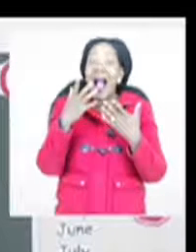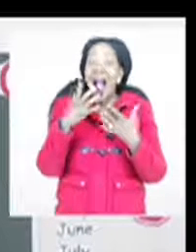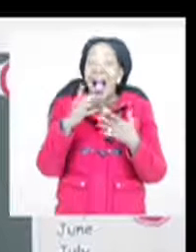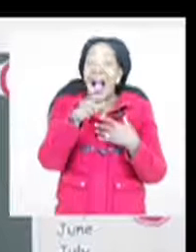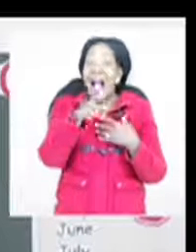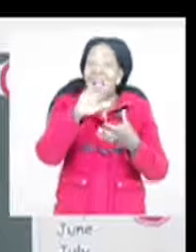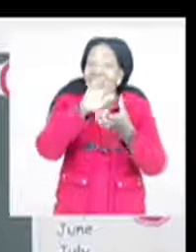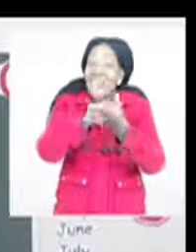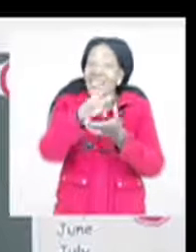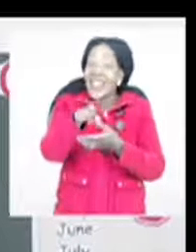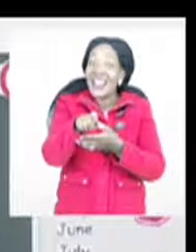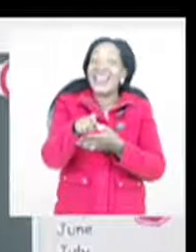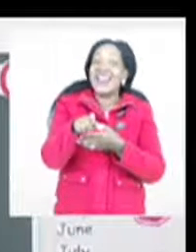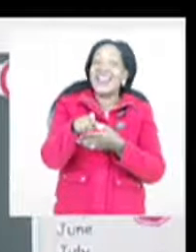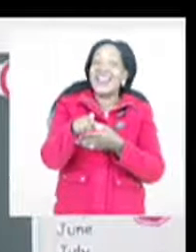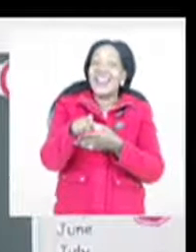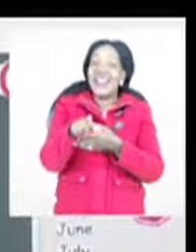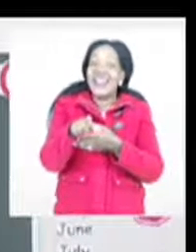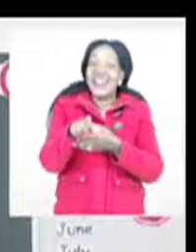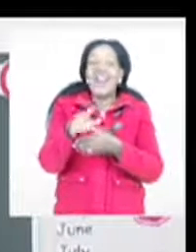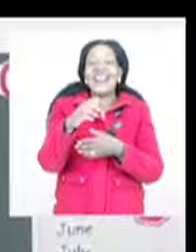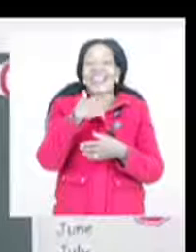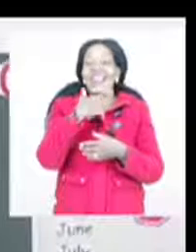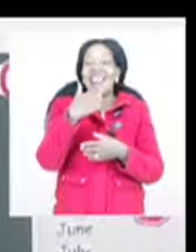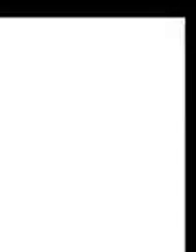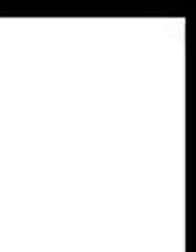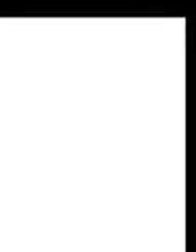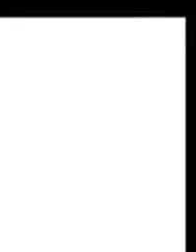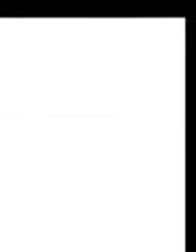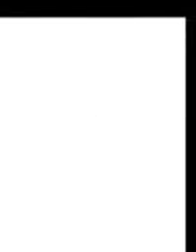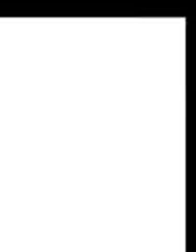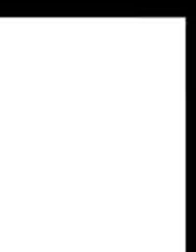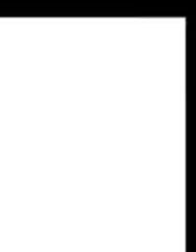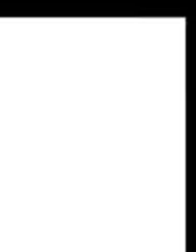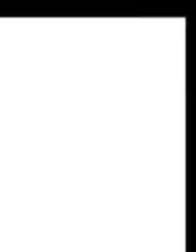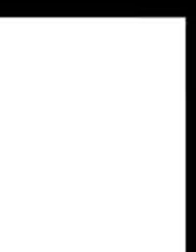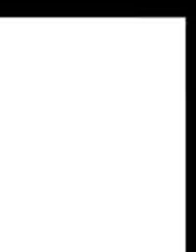our friend Zoe. Thank you, friends. Bye.